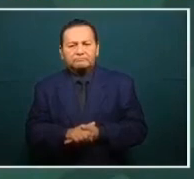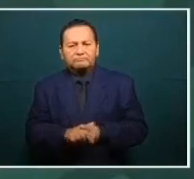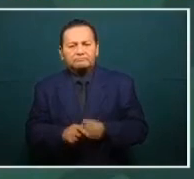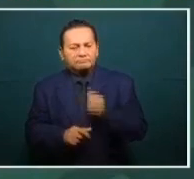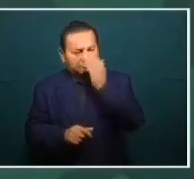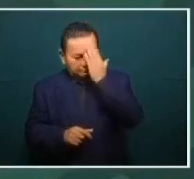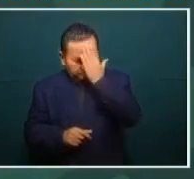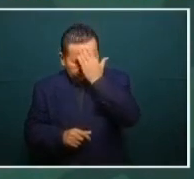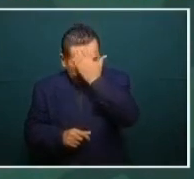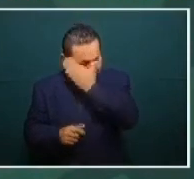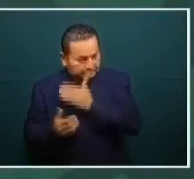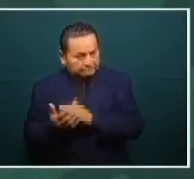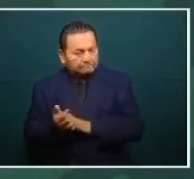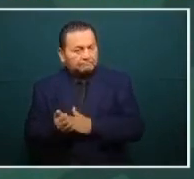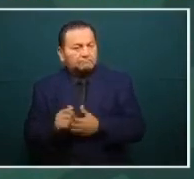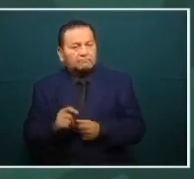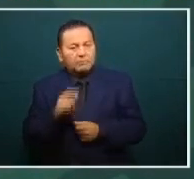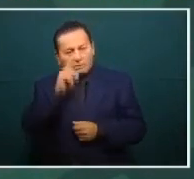Not even.